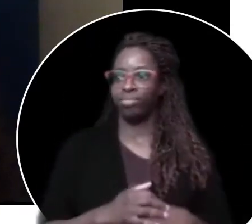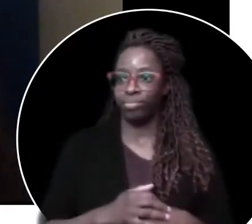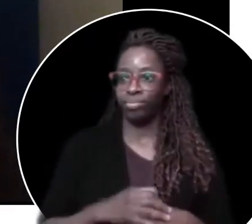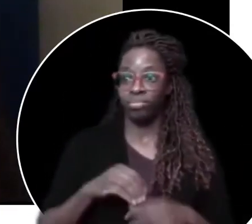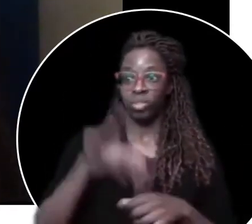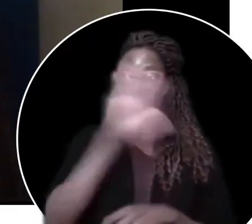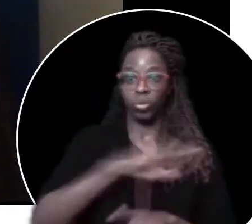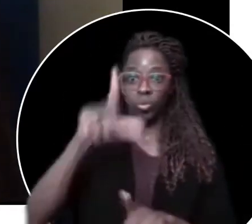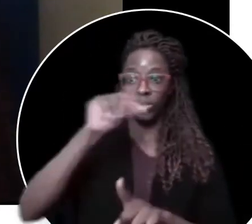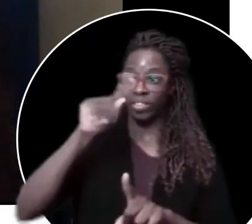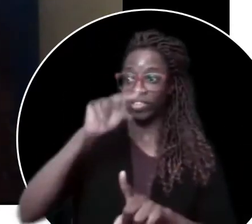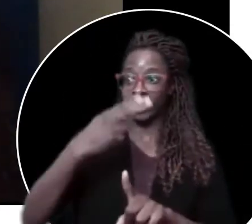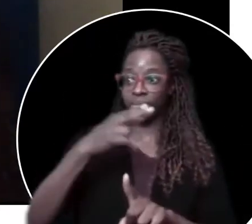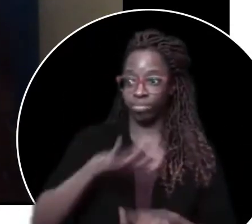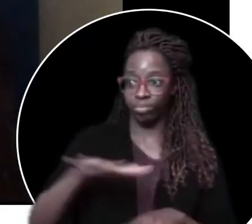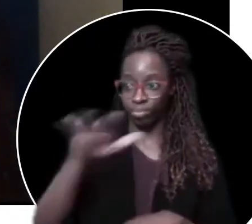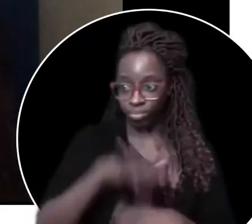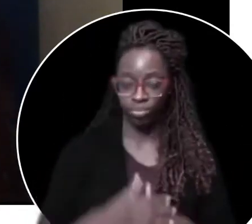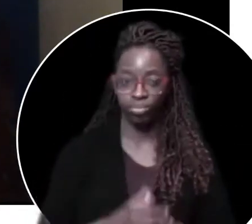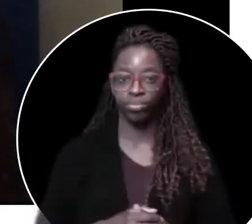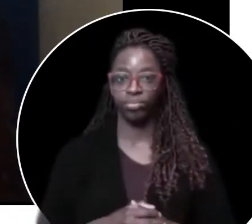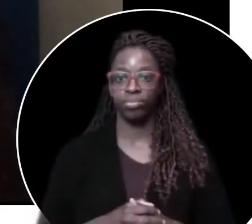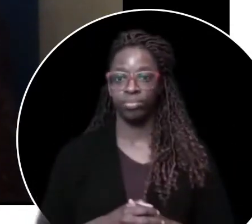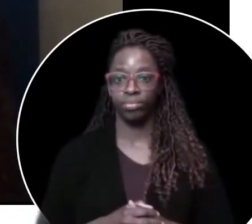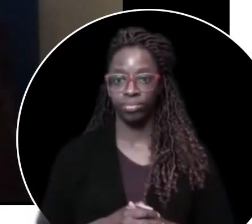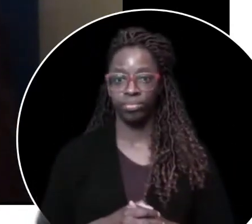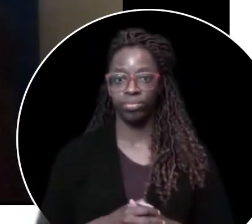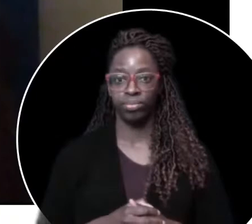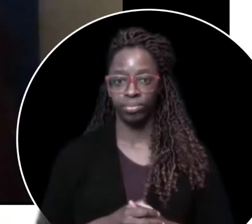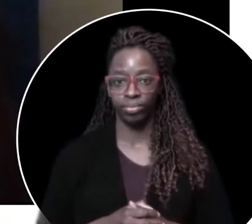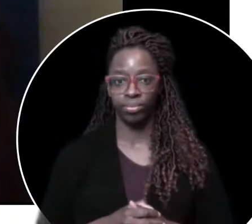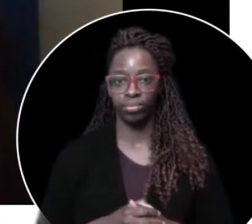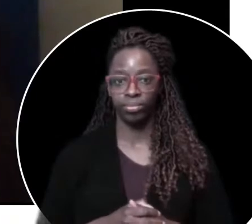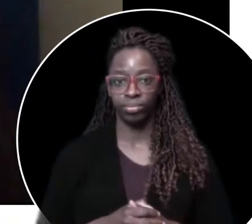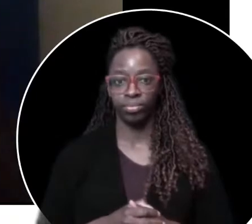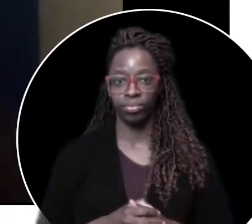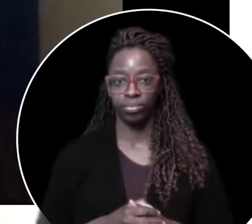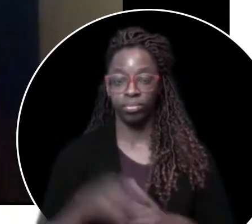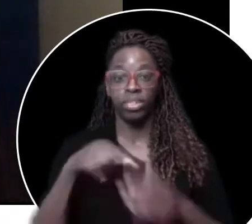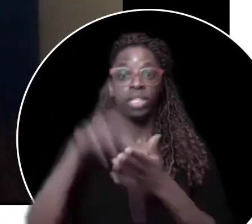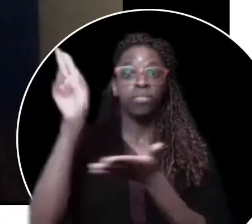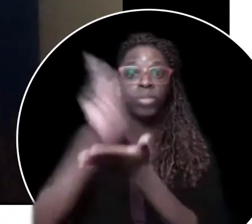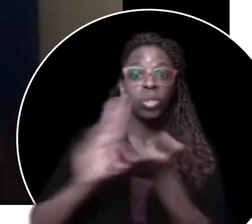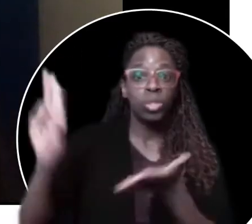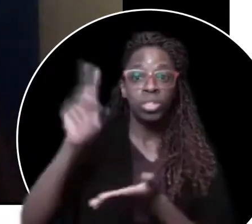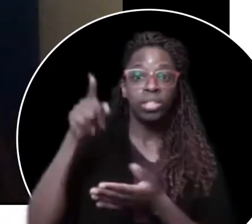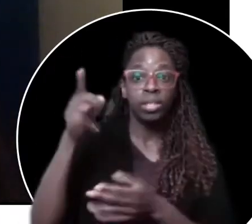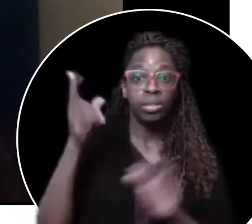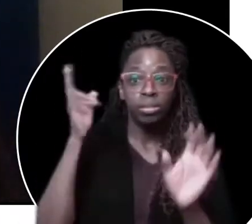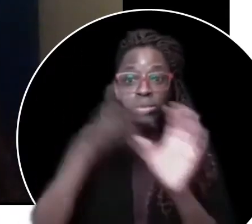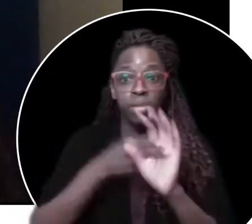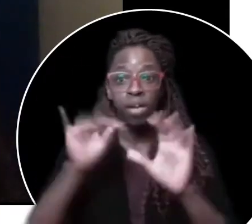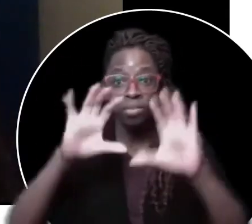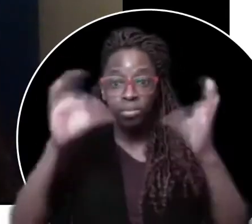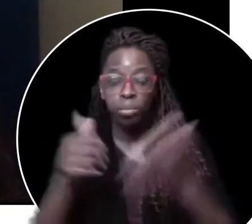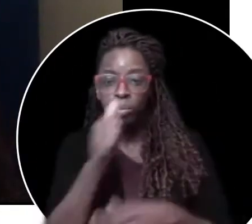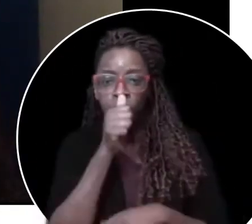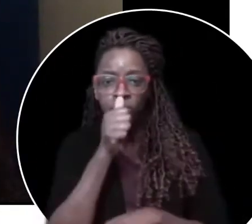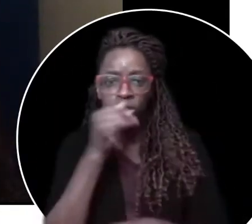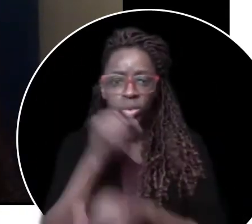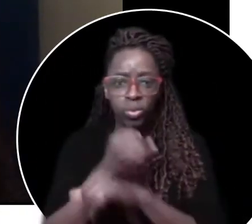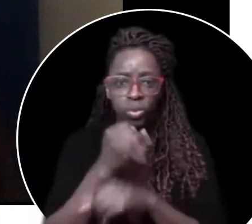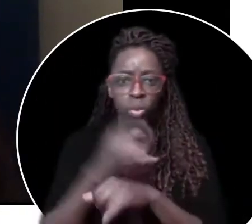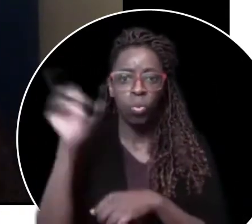including dictators, are formed. The power of the academy and the corporate university